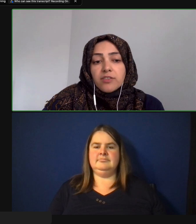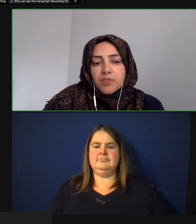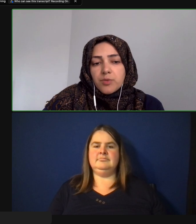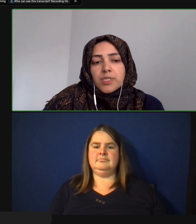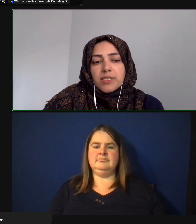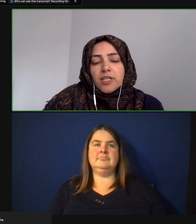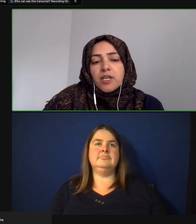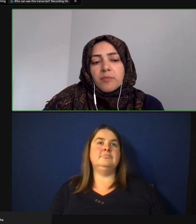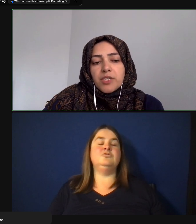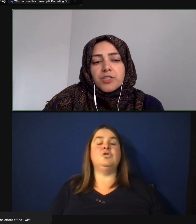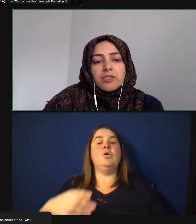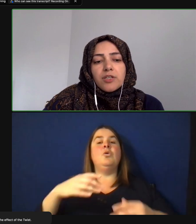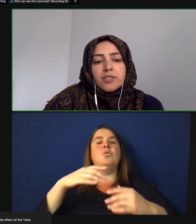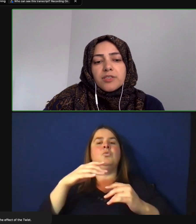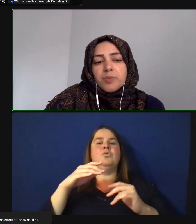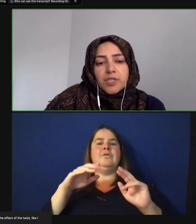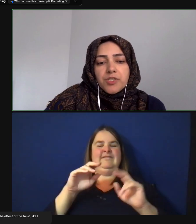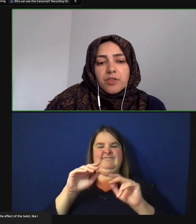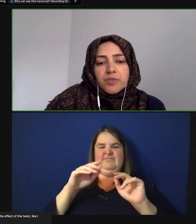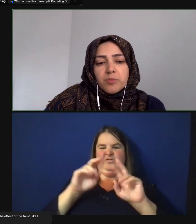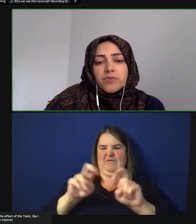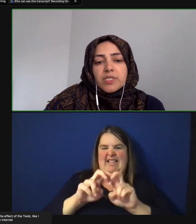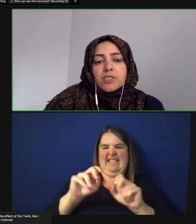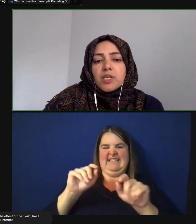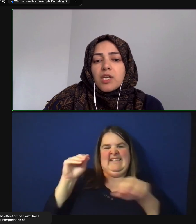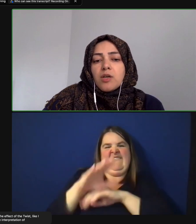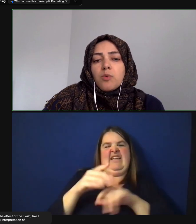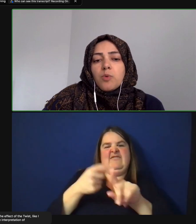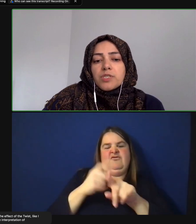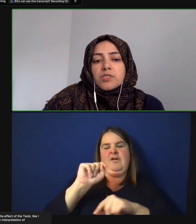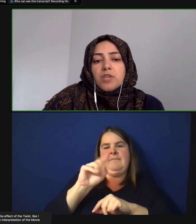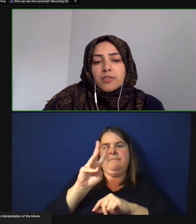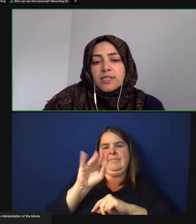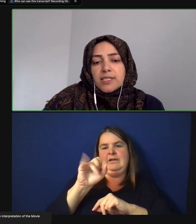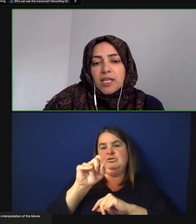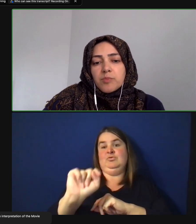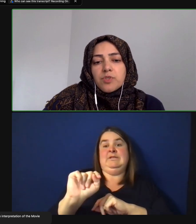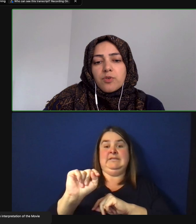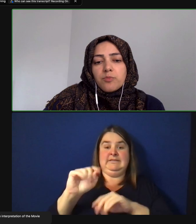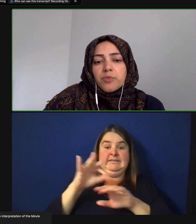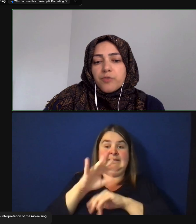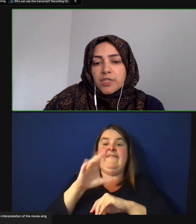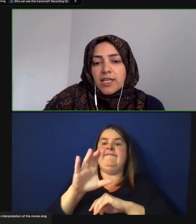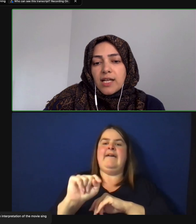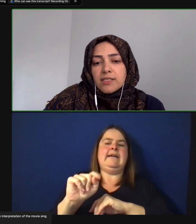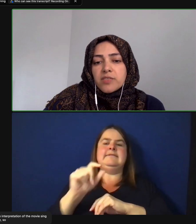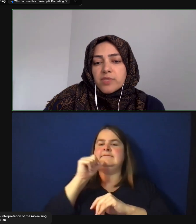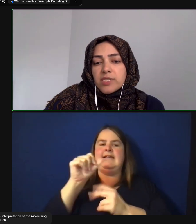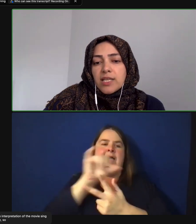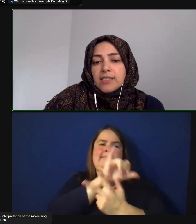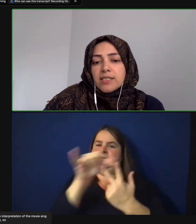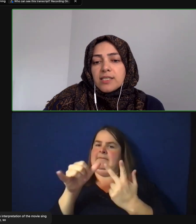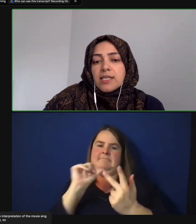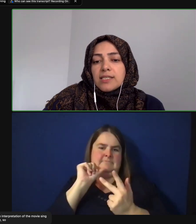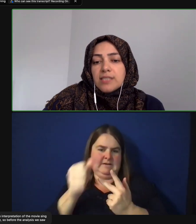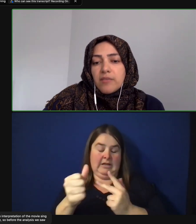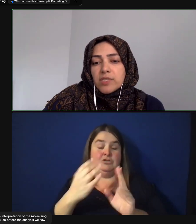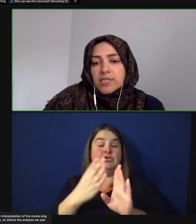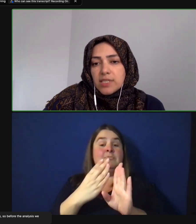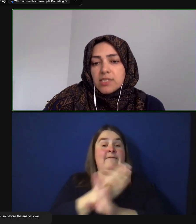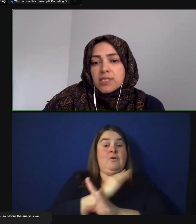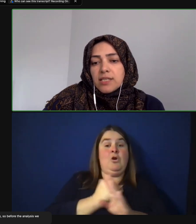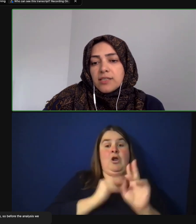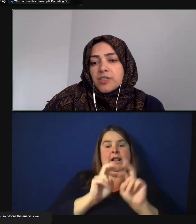the effect of the twist, like I mentioned, on the interpretation of the movie scenes was not the same. So before the analysis, we selected